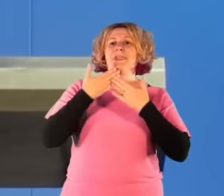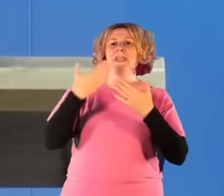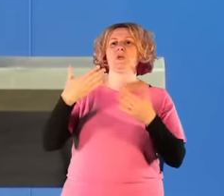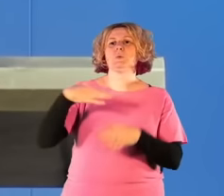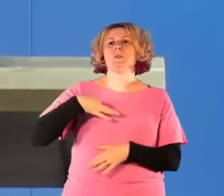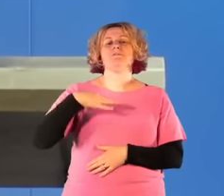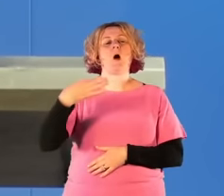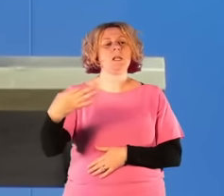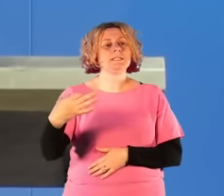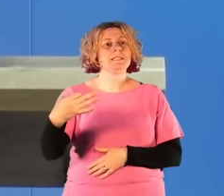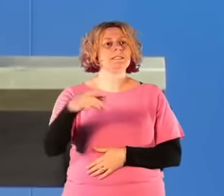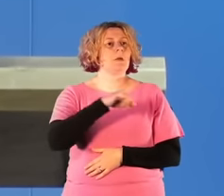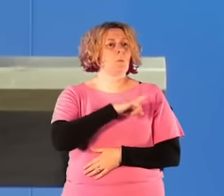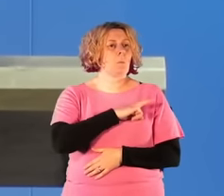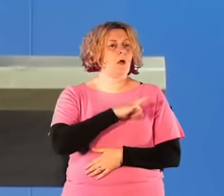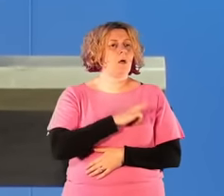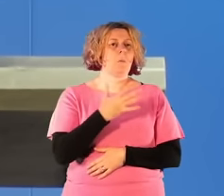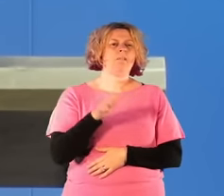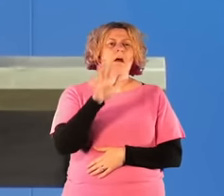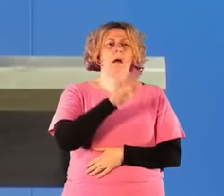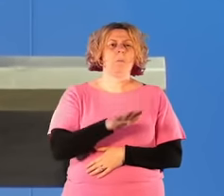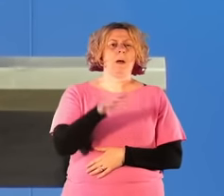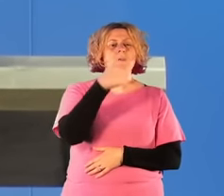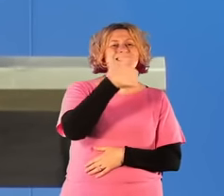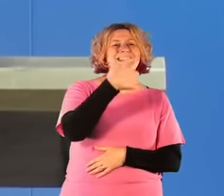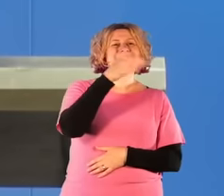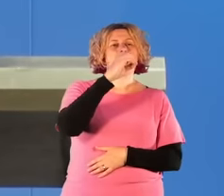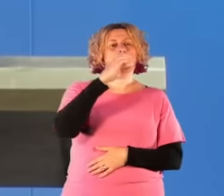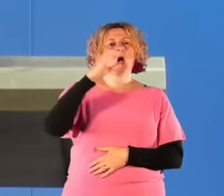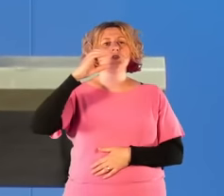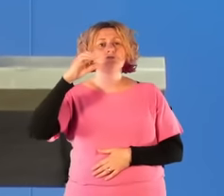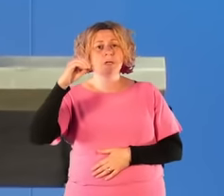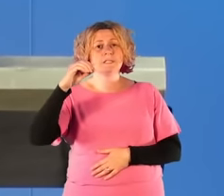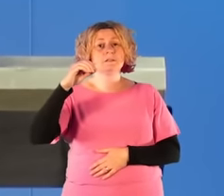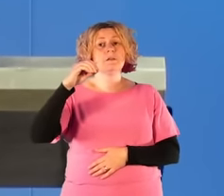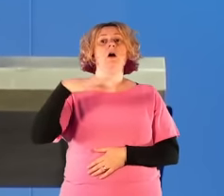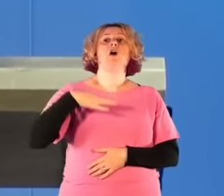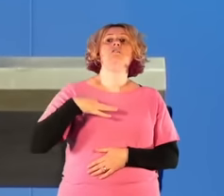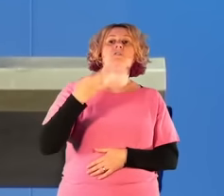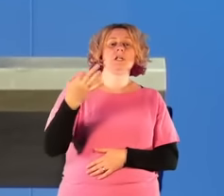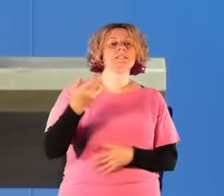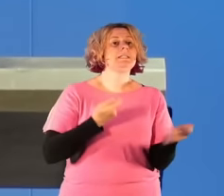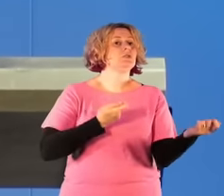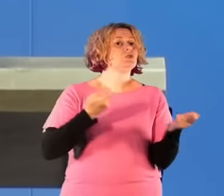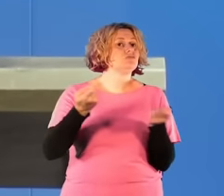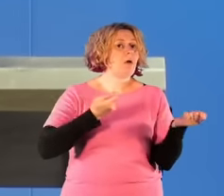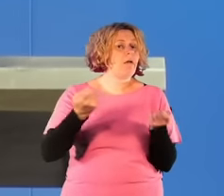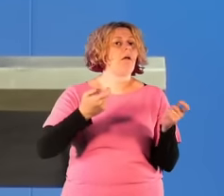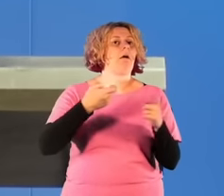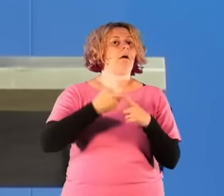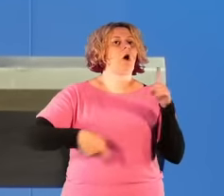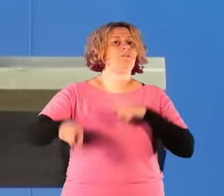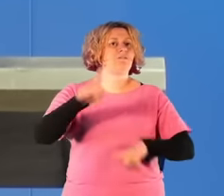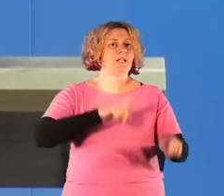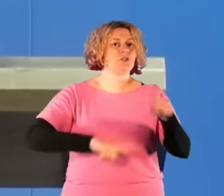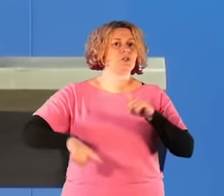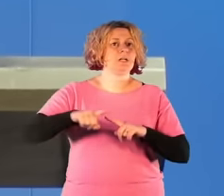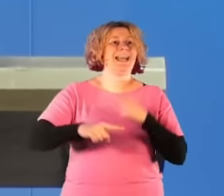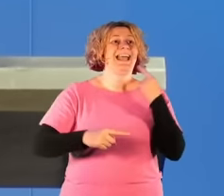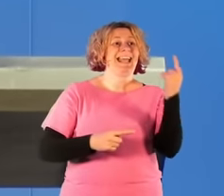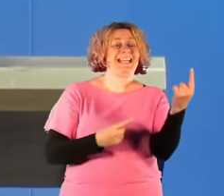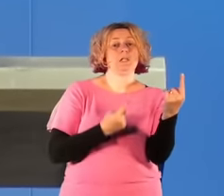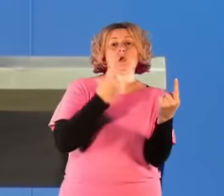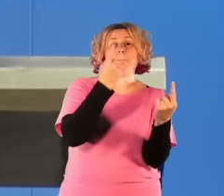around 600 or so, give or take, depends year on year slightly, volunteers to run this convention. And each